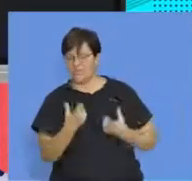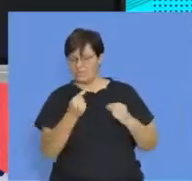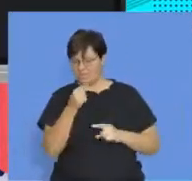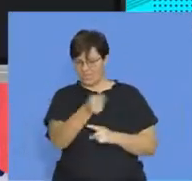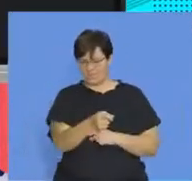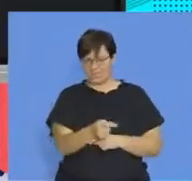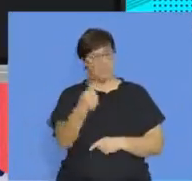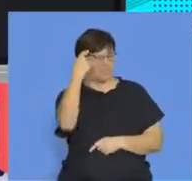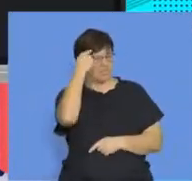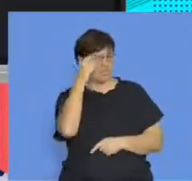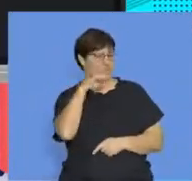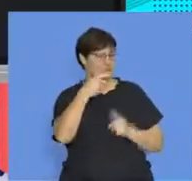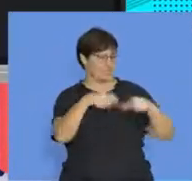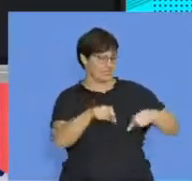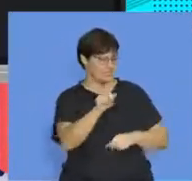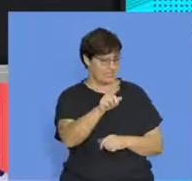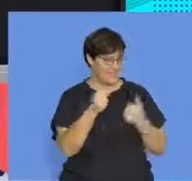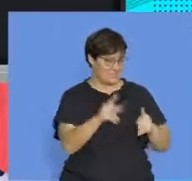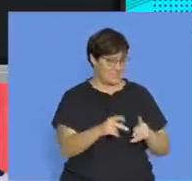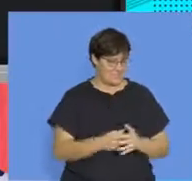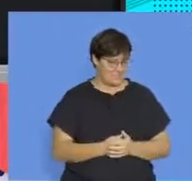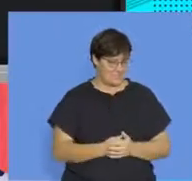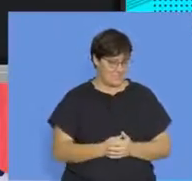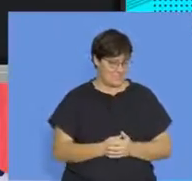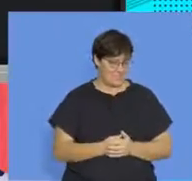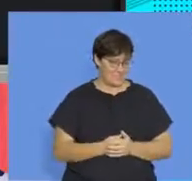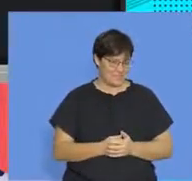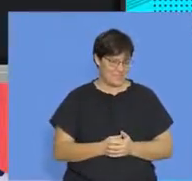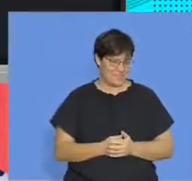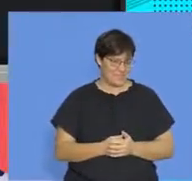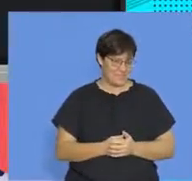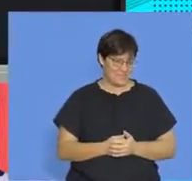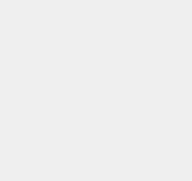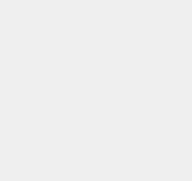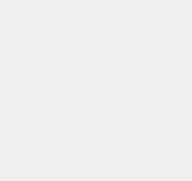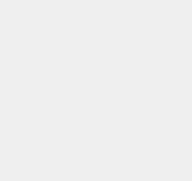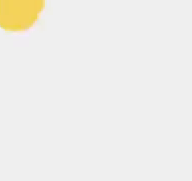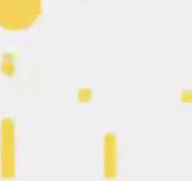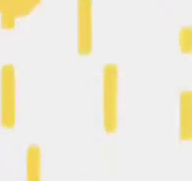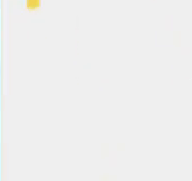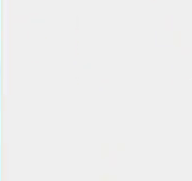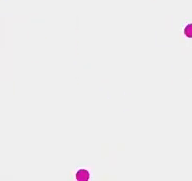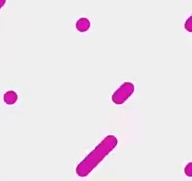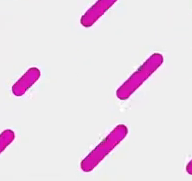and when I return, we'll tackle Craig's salary. See you guys in a bit.